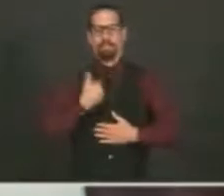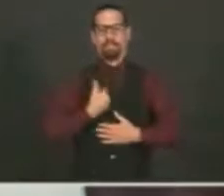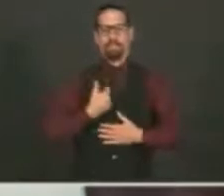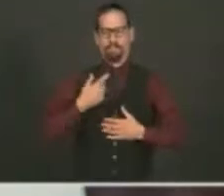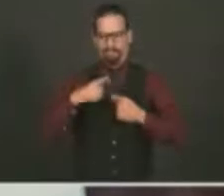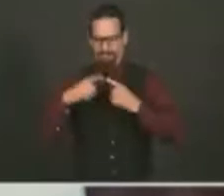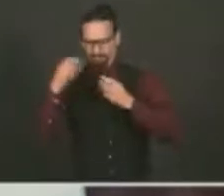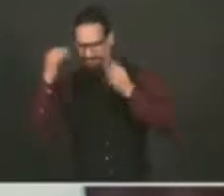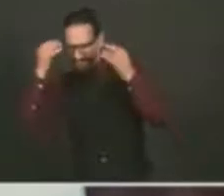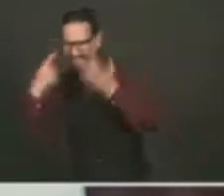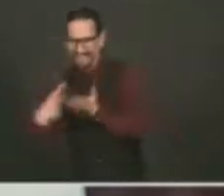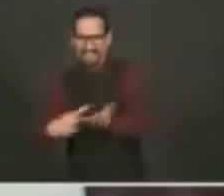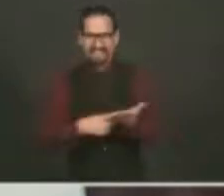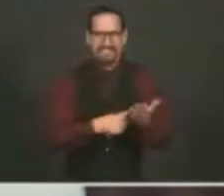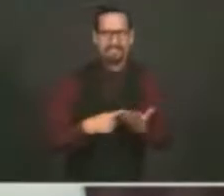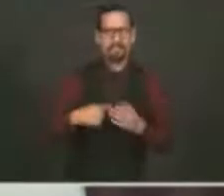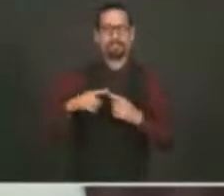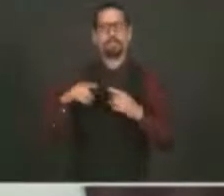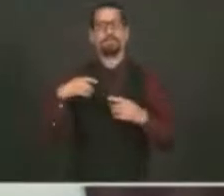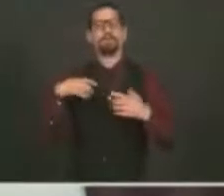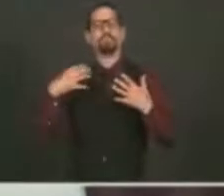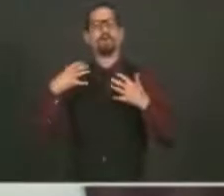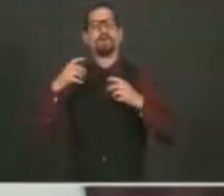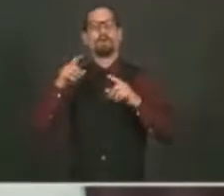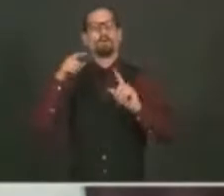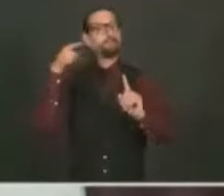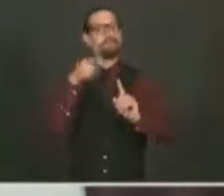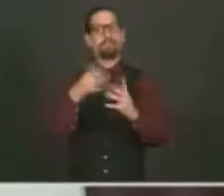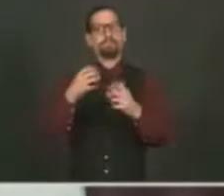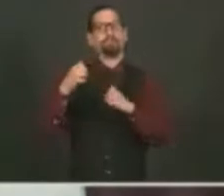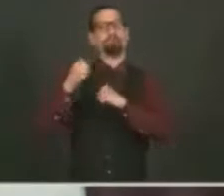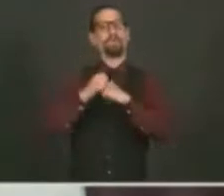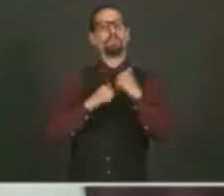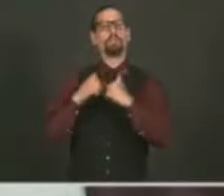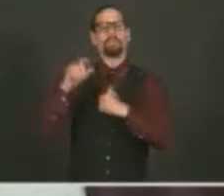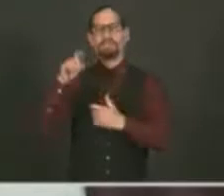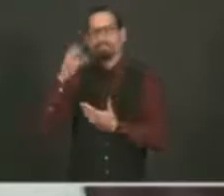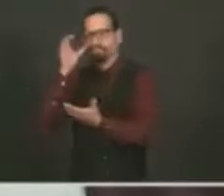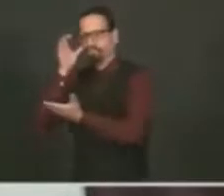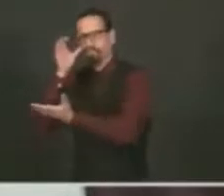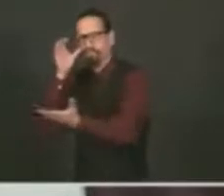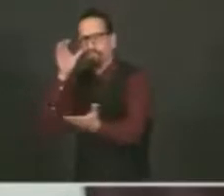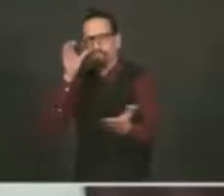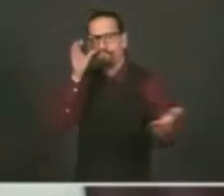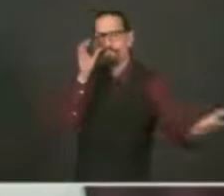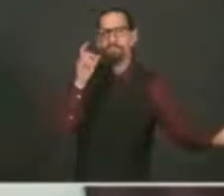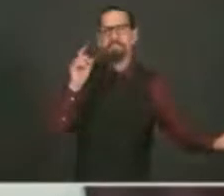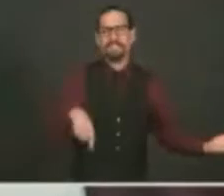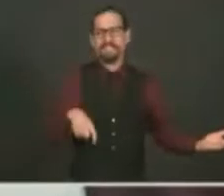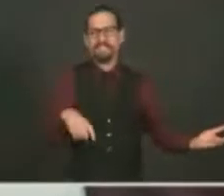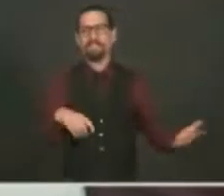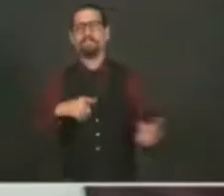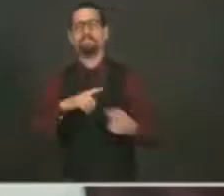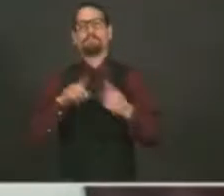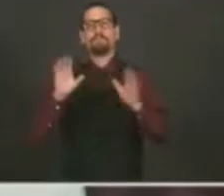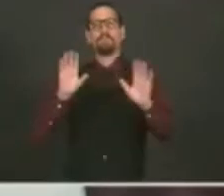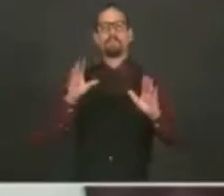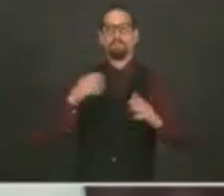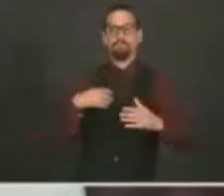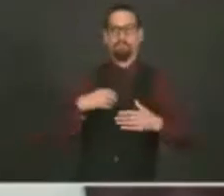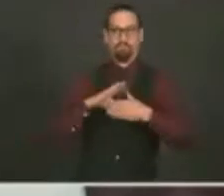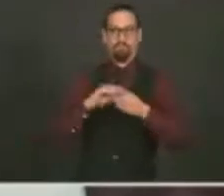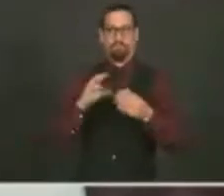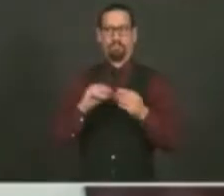I want to have like a structured way to hear what's going on in people's lives. What I referenced, I was thinking more like the convention